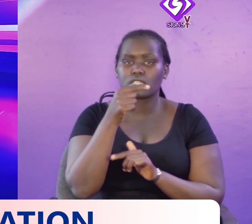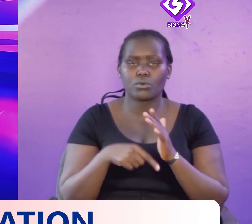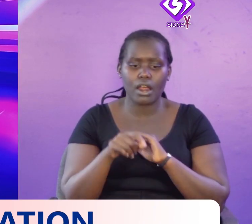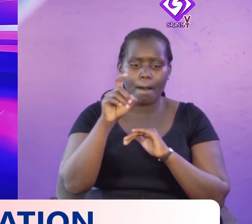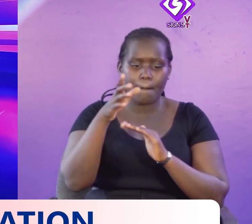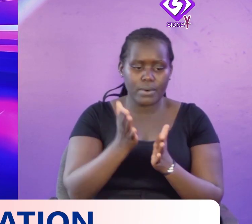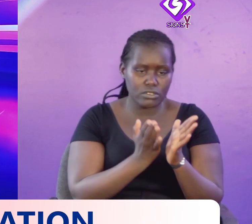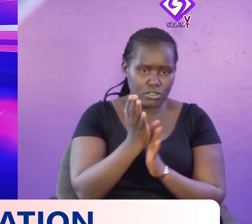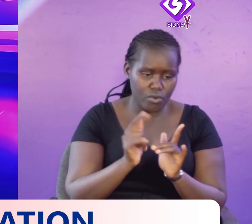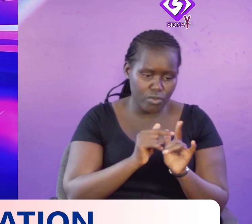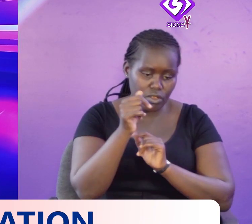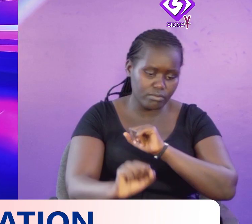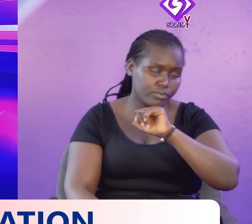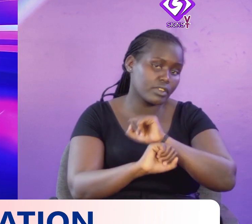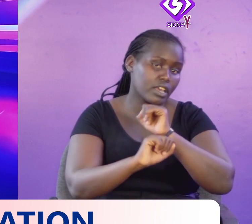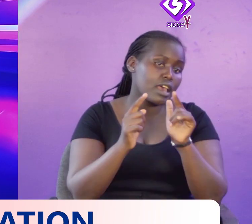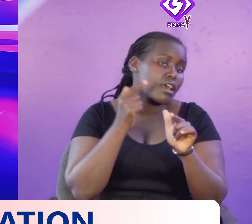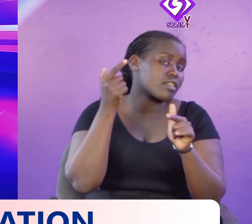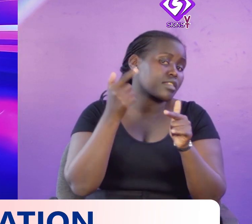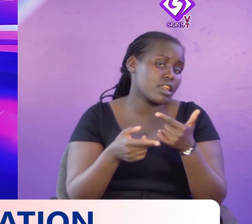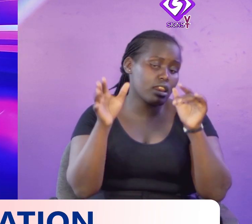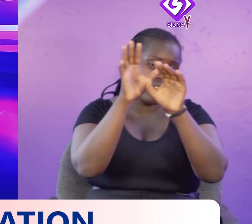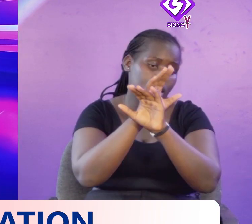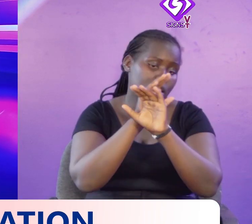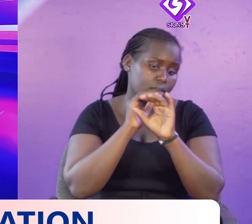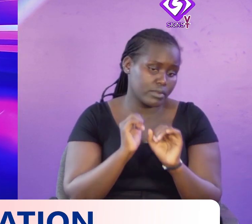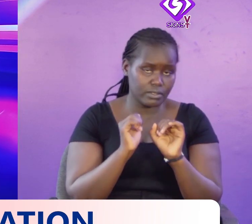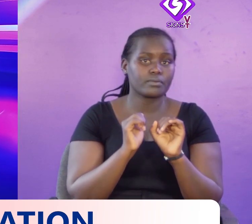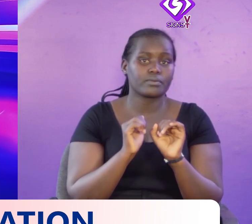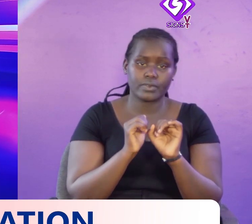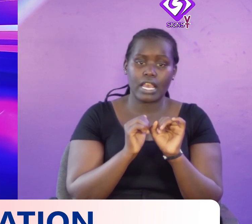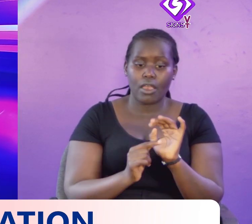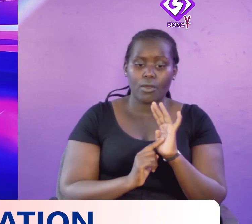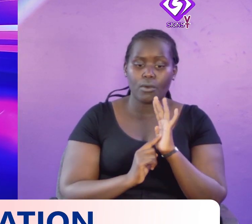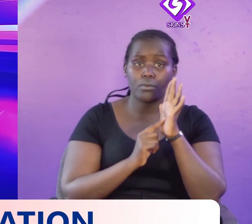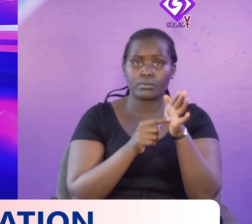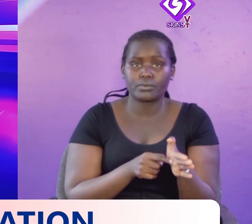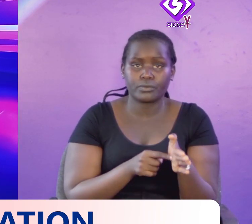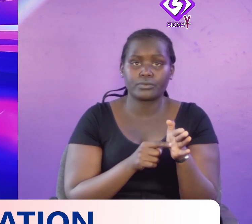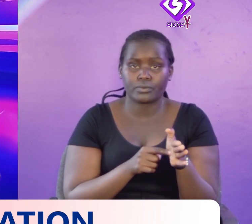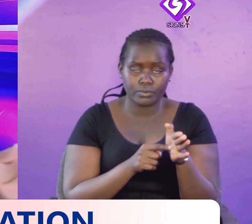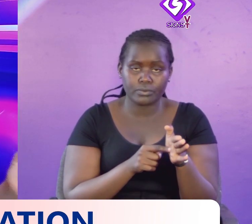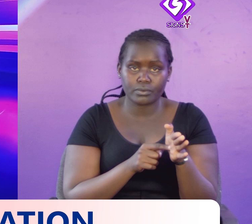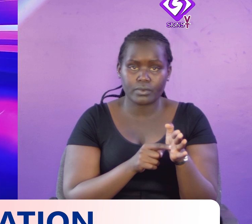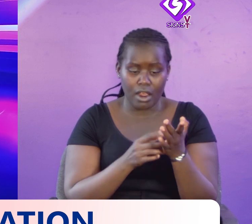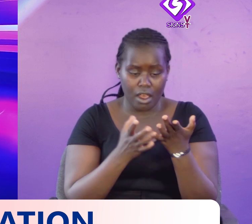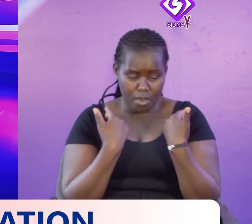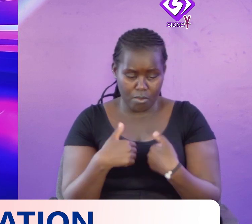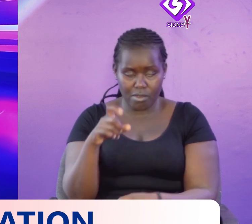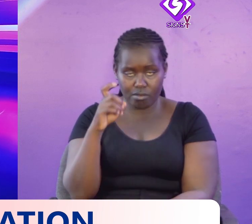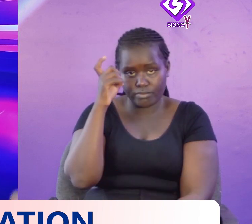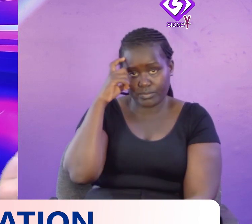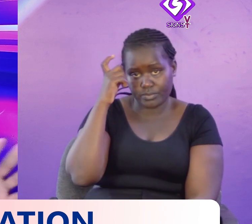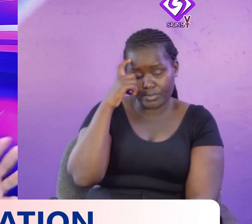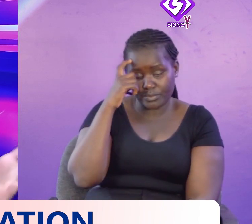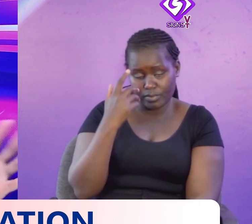supporting it. Then kumbe, as I'm a president and you are exposing me. So I'm thinking, let